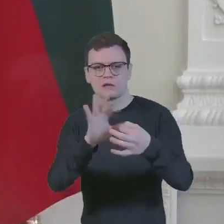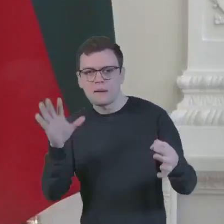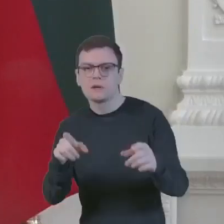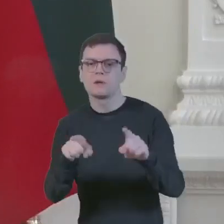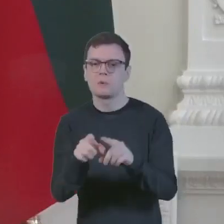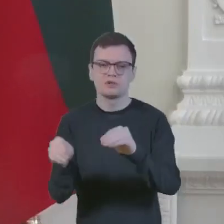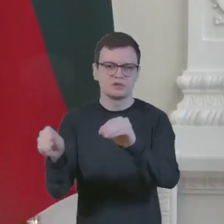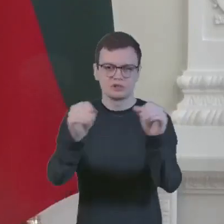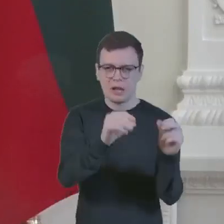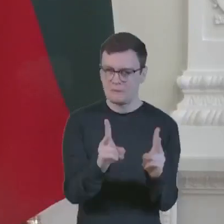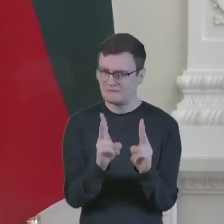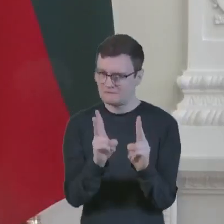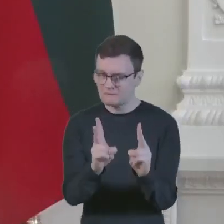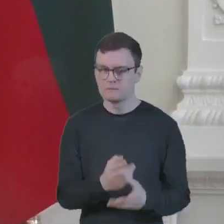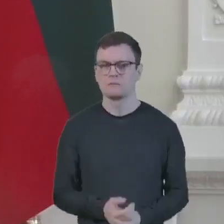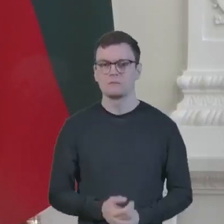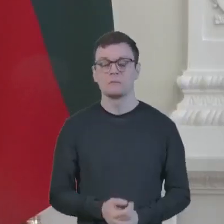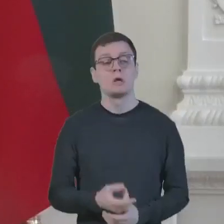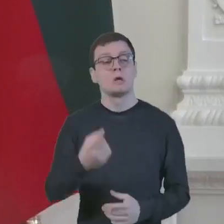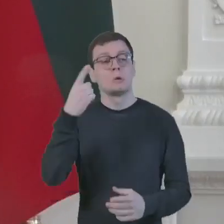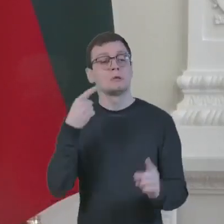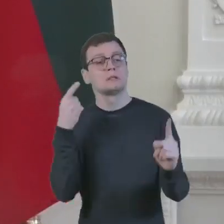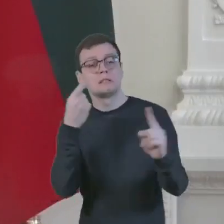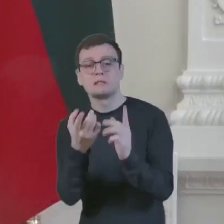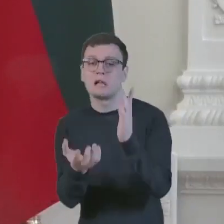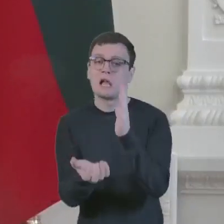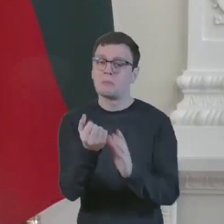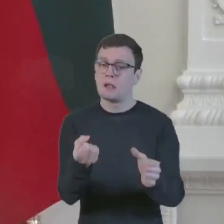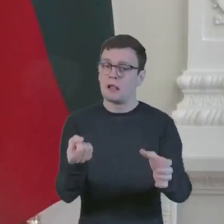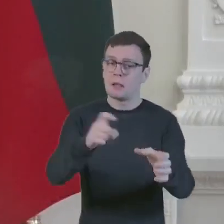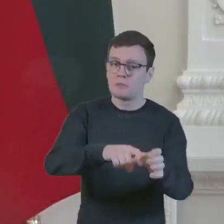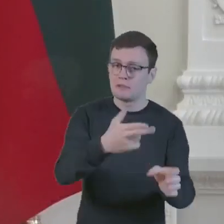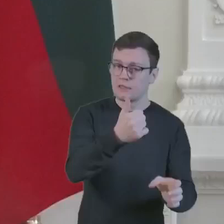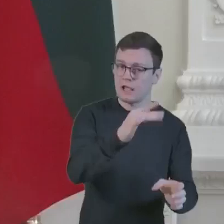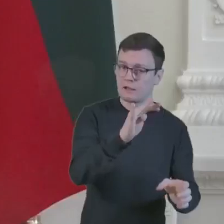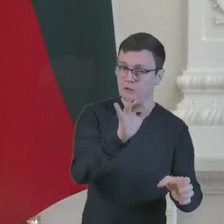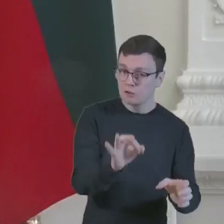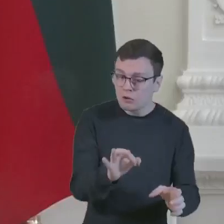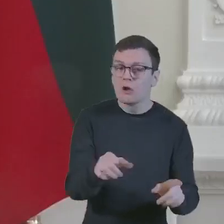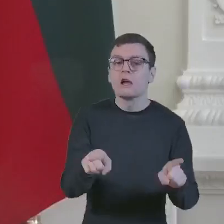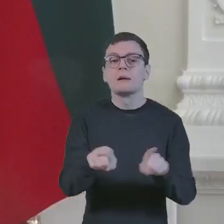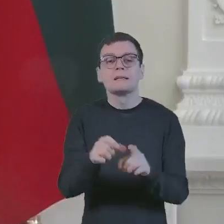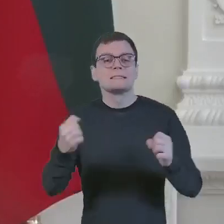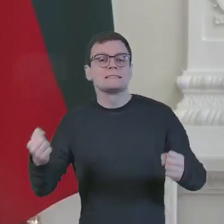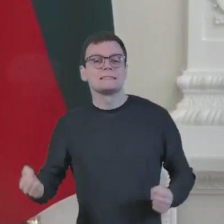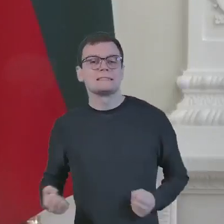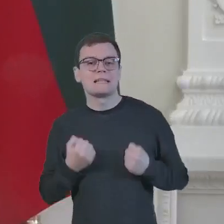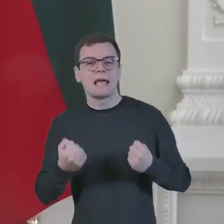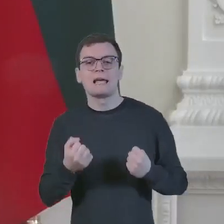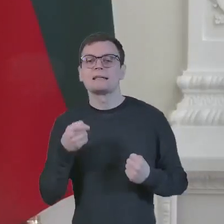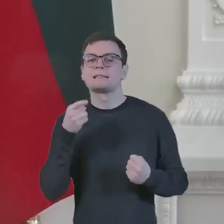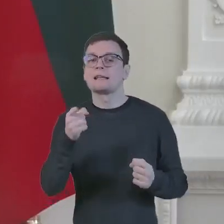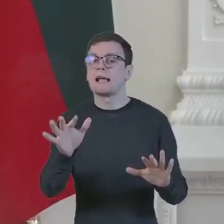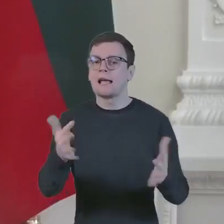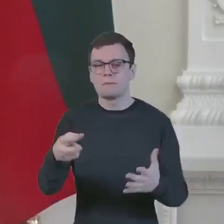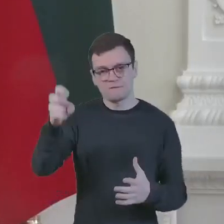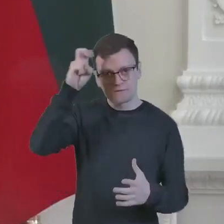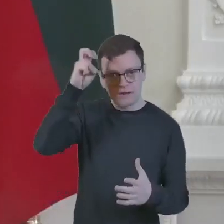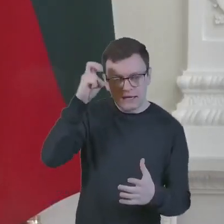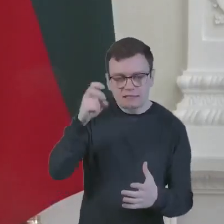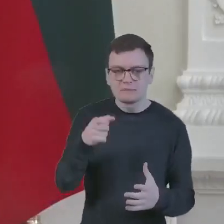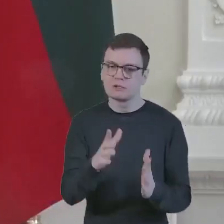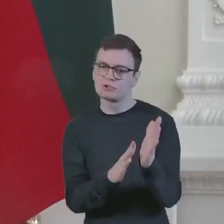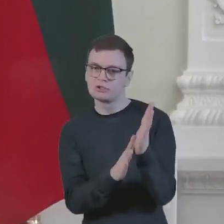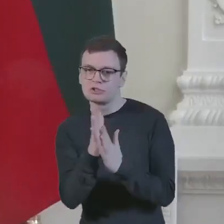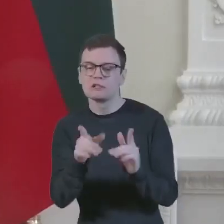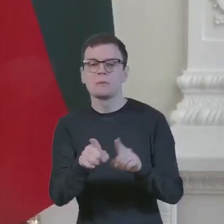independence, territorial integrity, Euro-Atlantic aspirations, and continued efforts to consolidate its statehood and